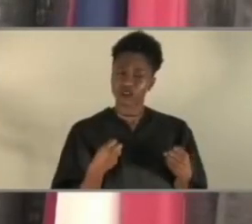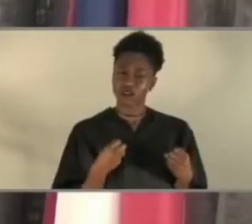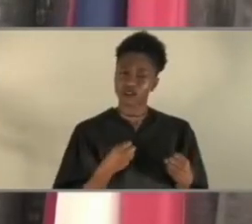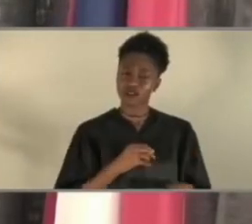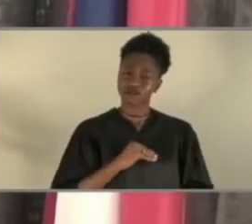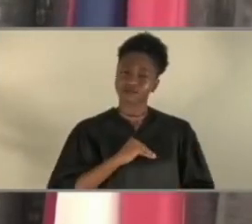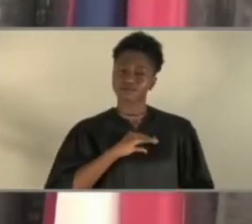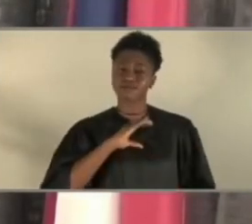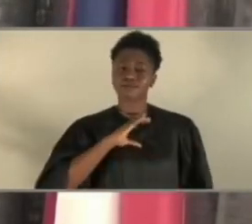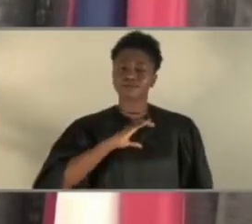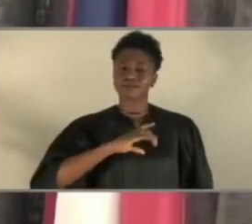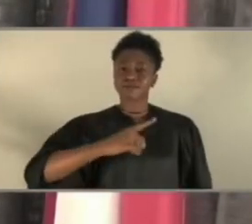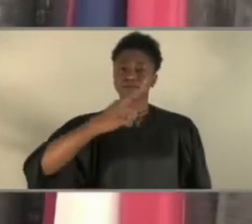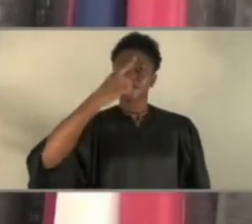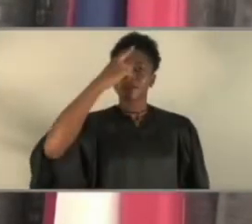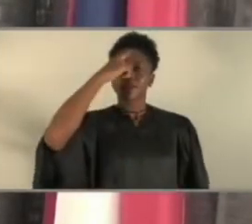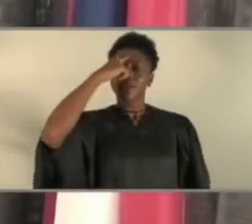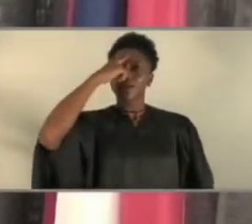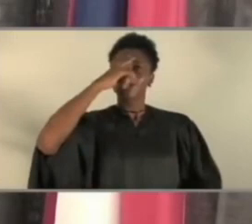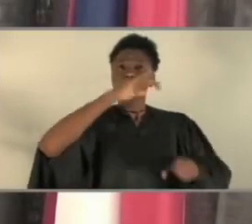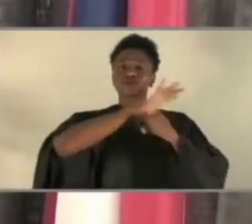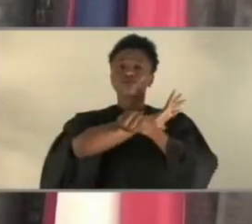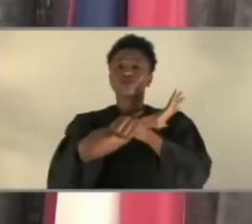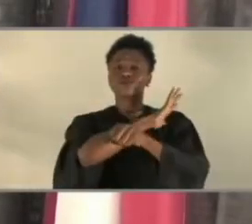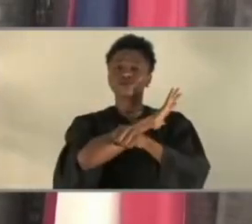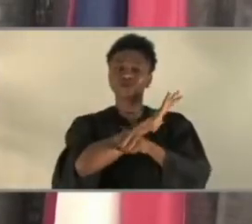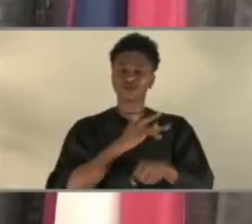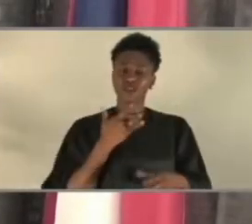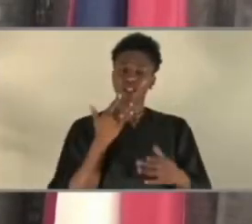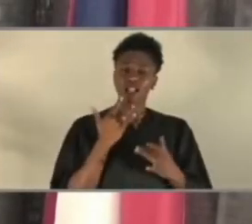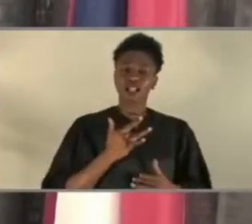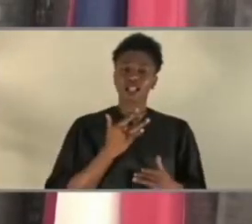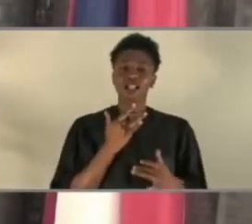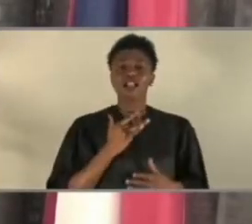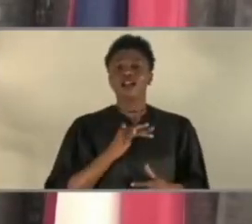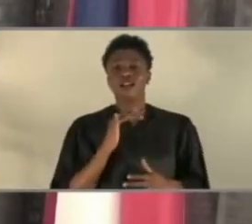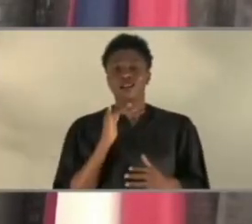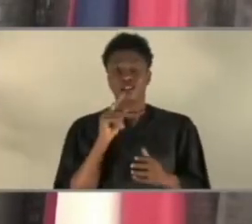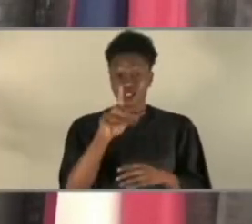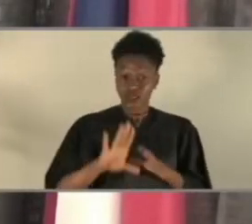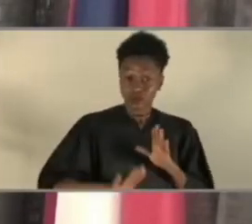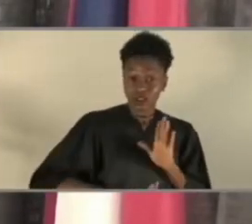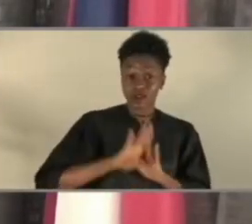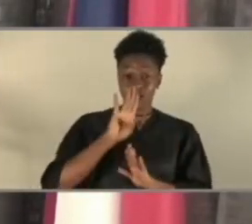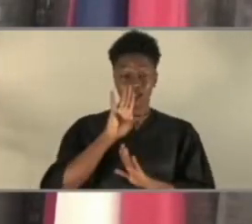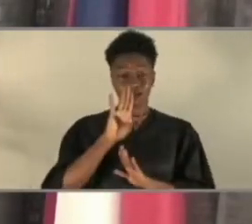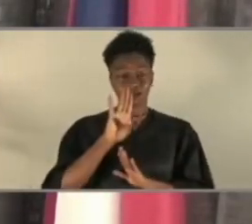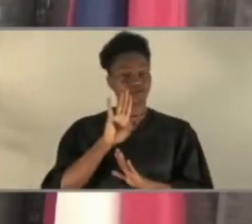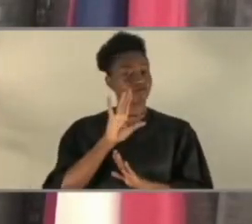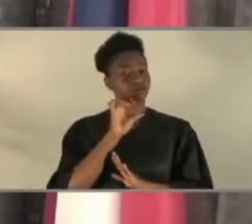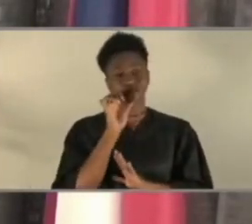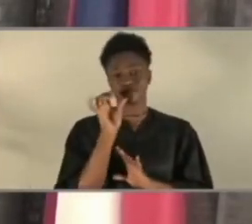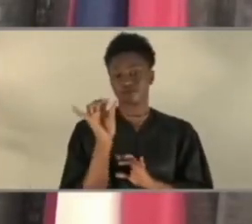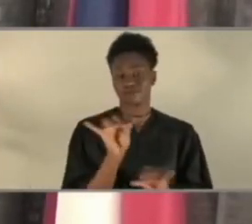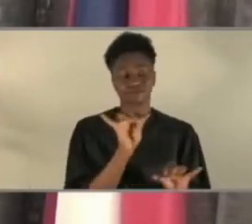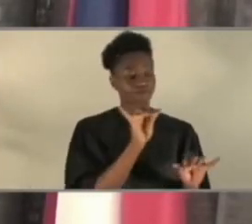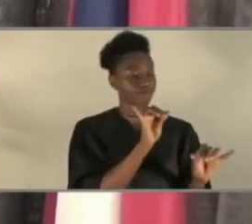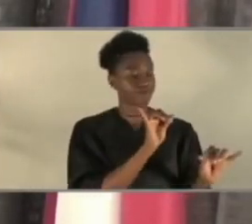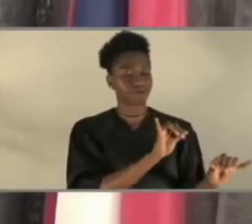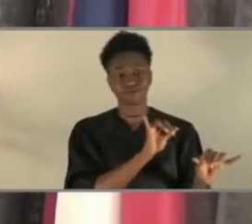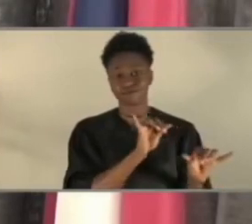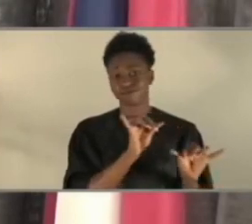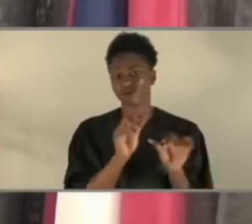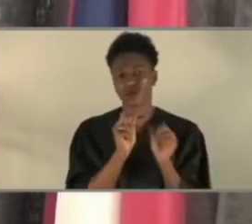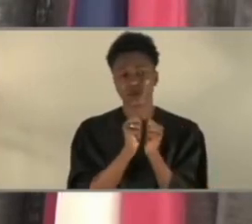confident, thoughtful, and empathetic character that you have developed would not be the same